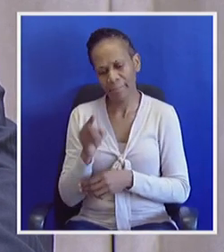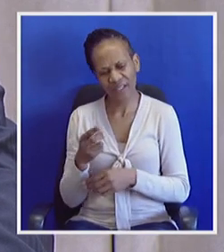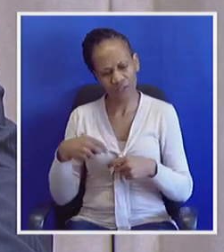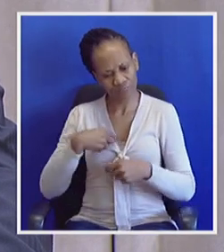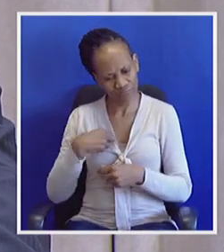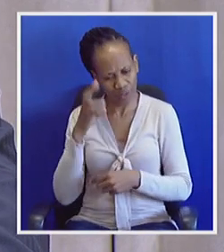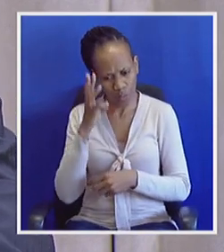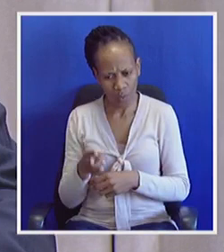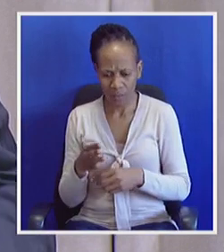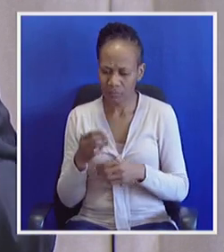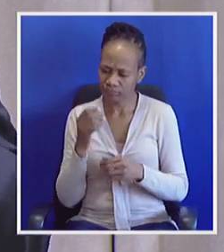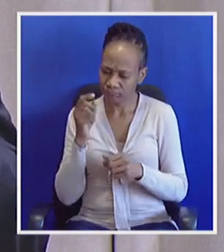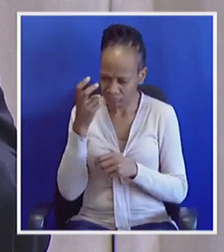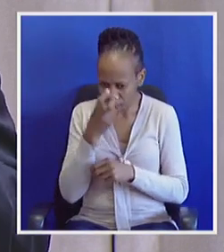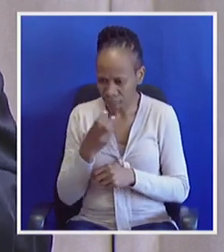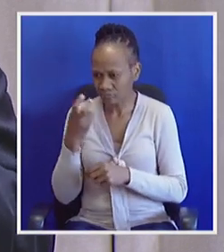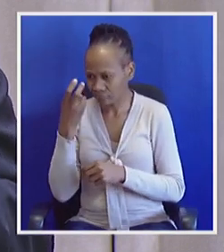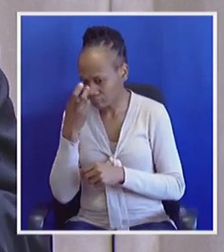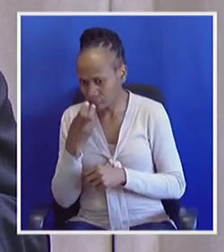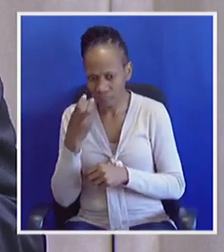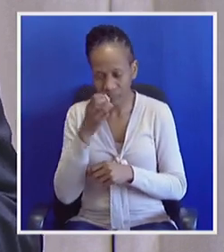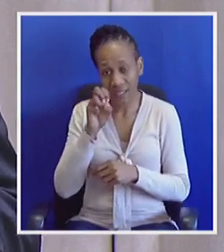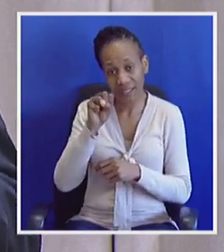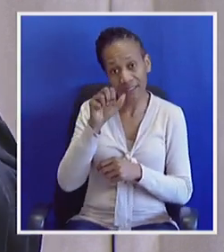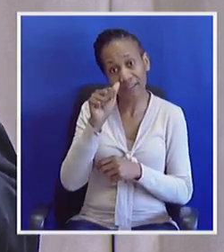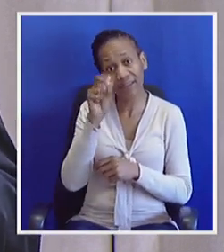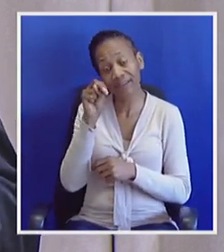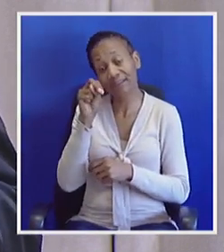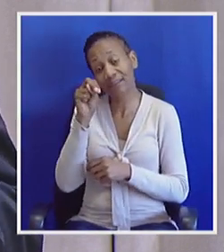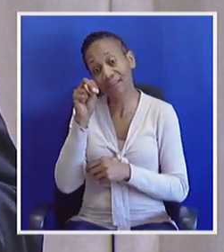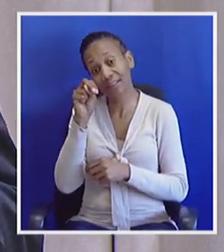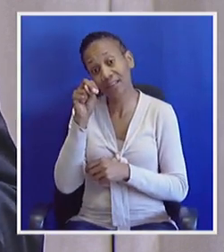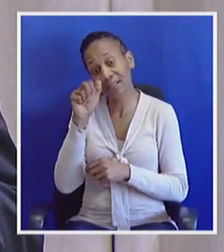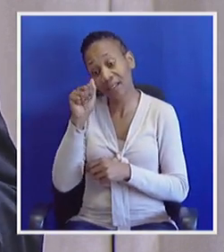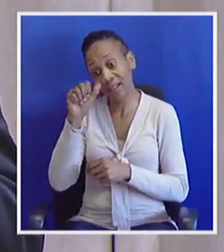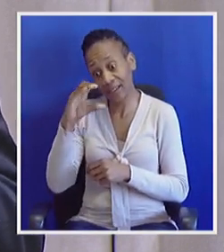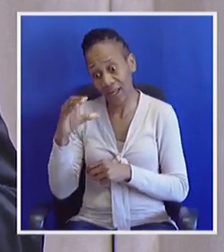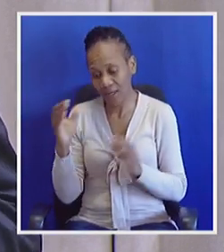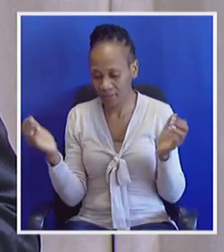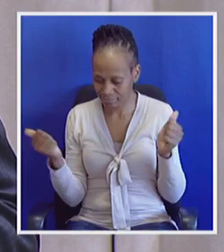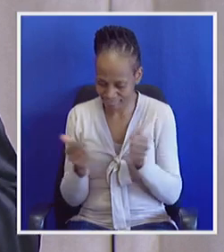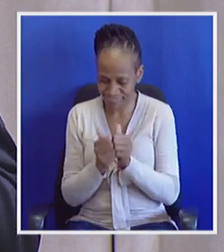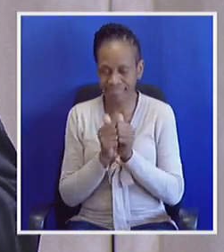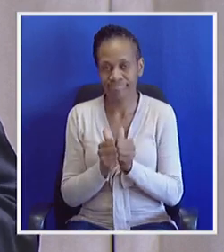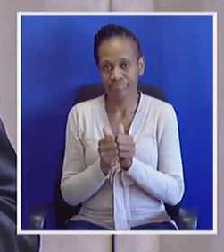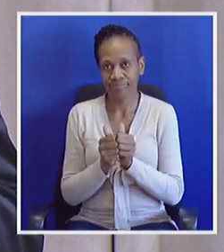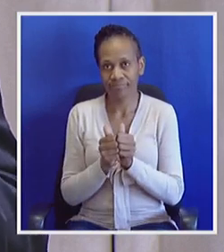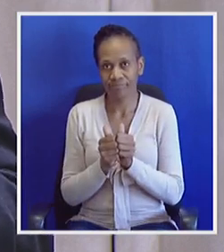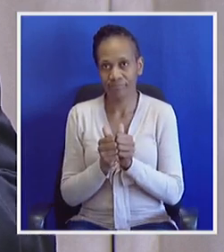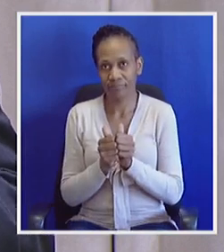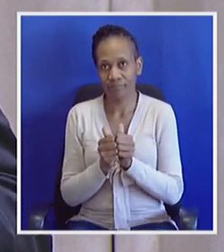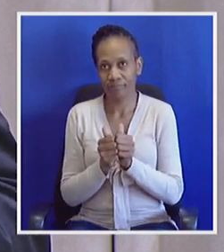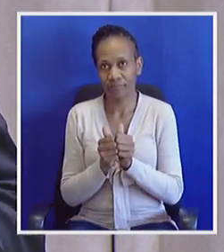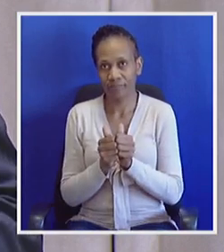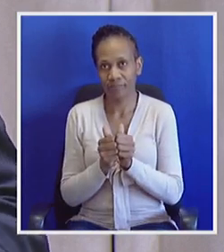purposes, always seek to see SANAC united, even as we will be dealing with a very complex matter that has